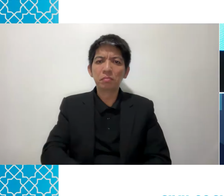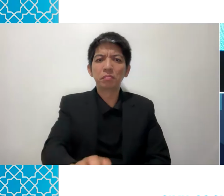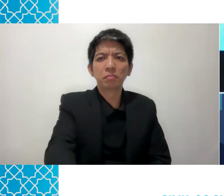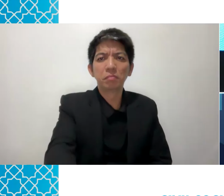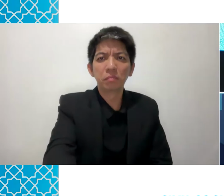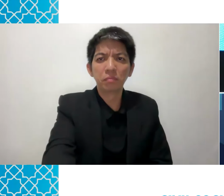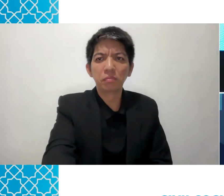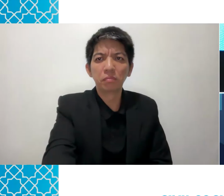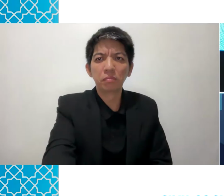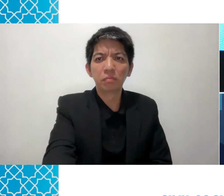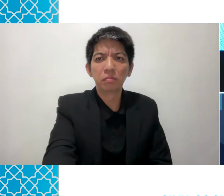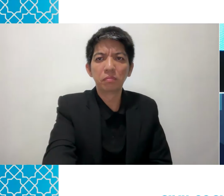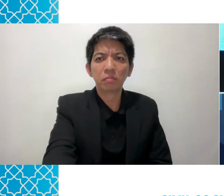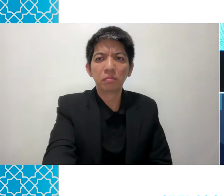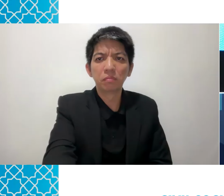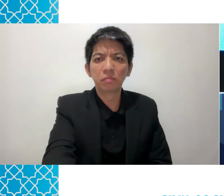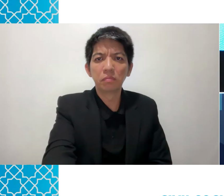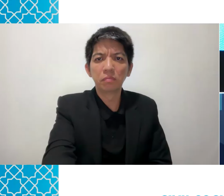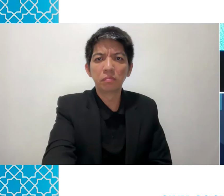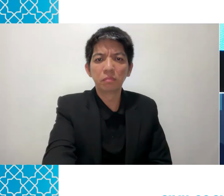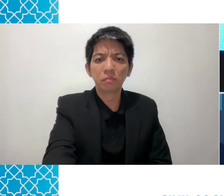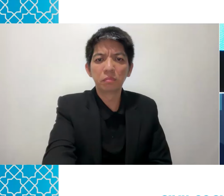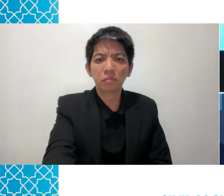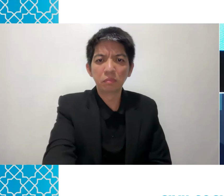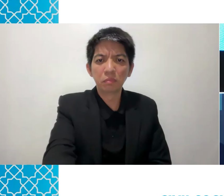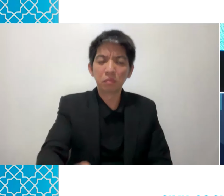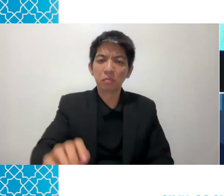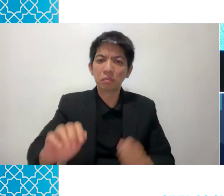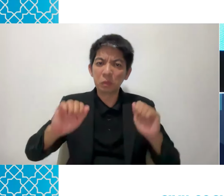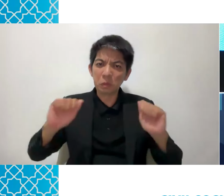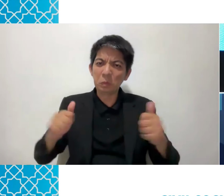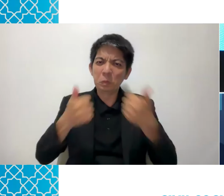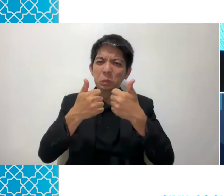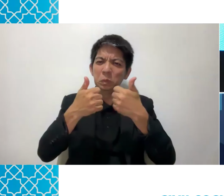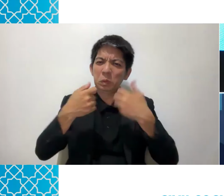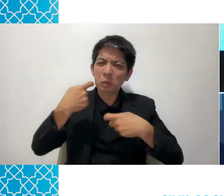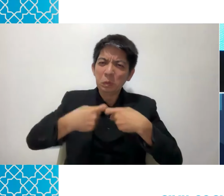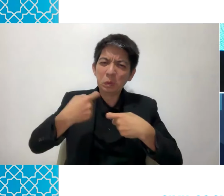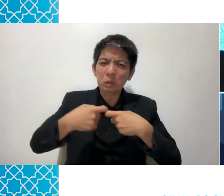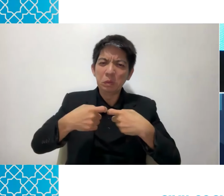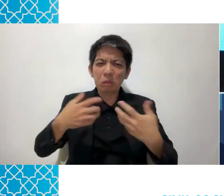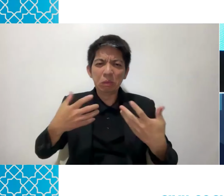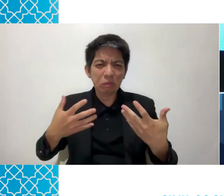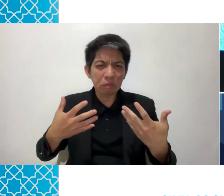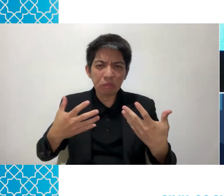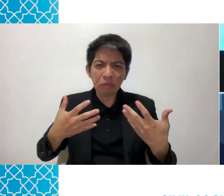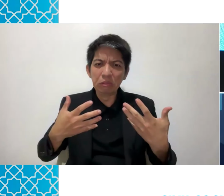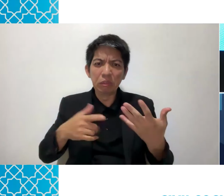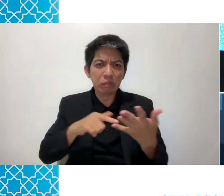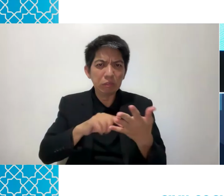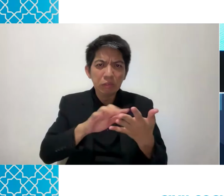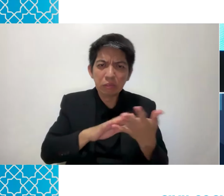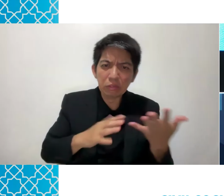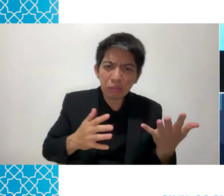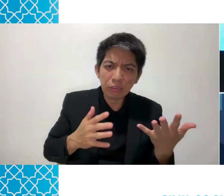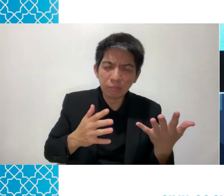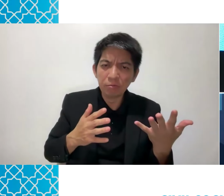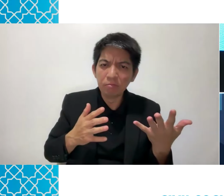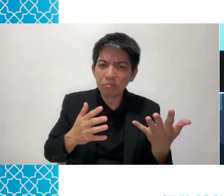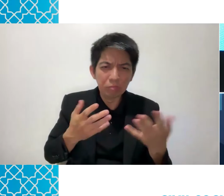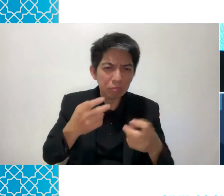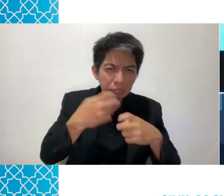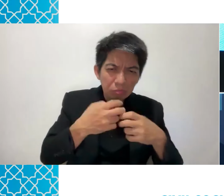any utilities or any of the existing criteria. But then it took us 4 years to build one project. But after that,